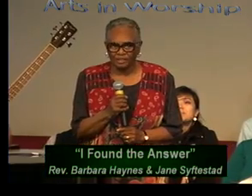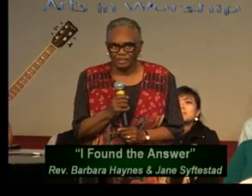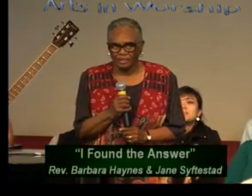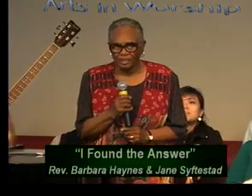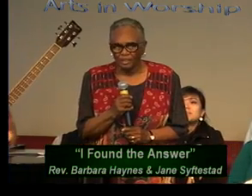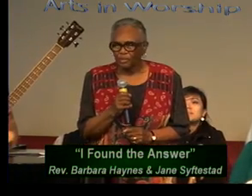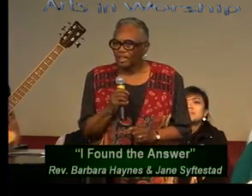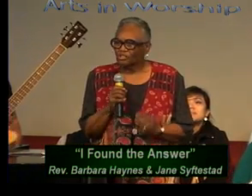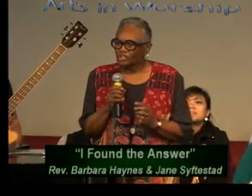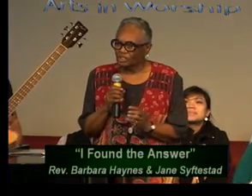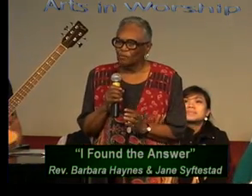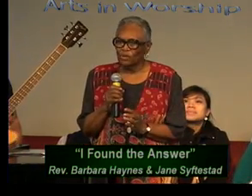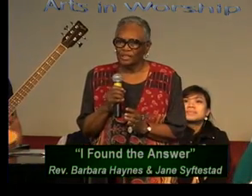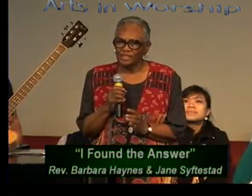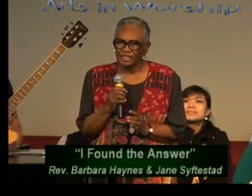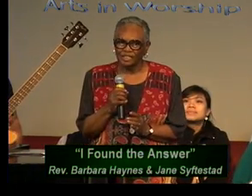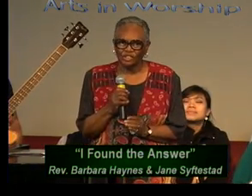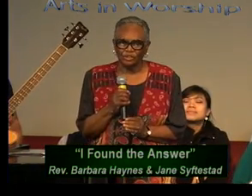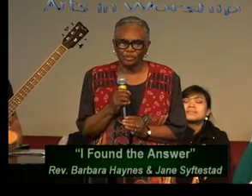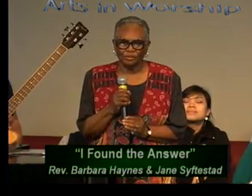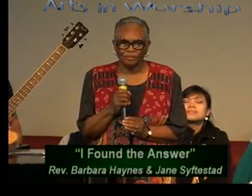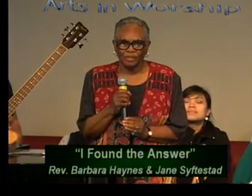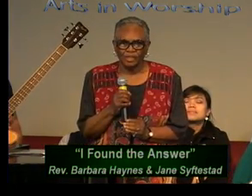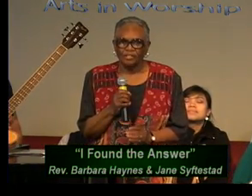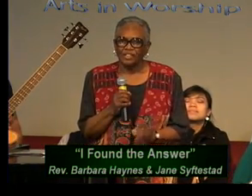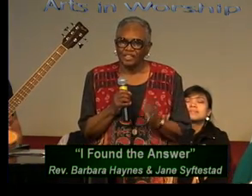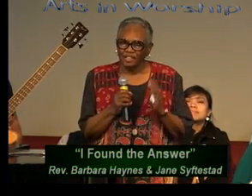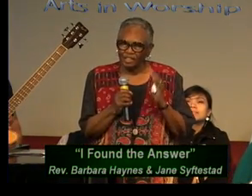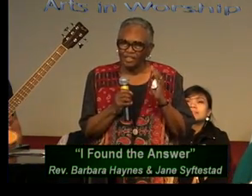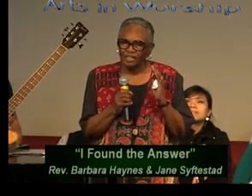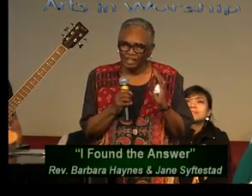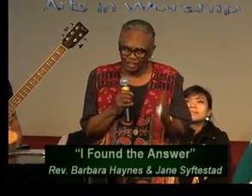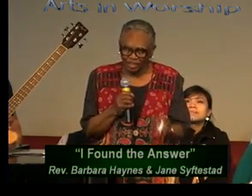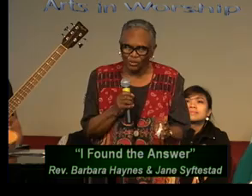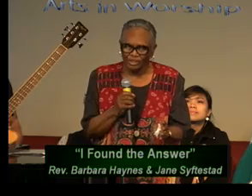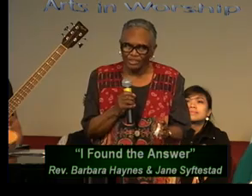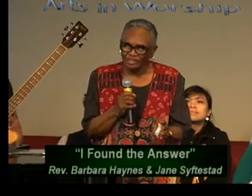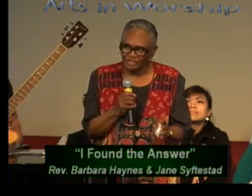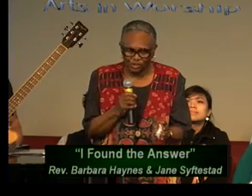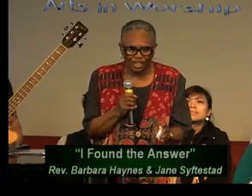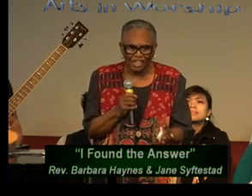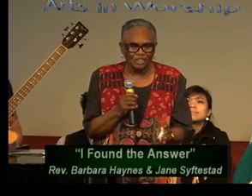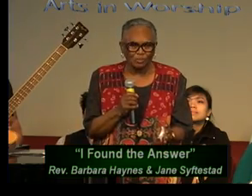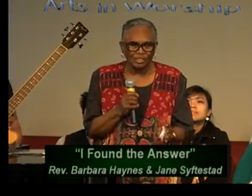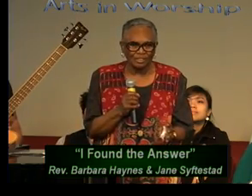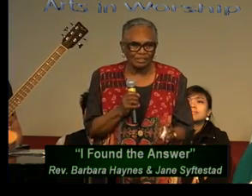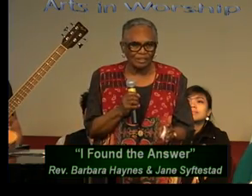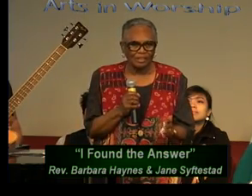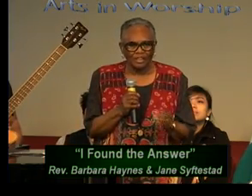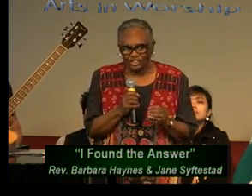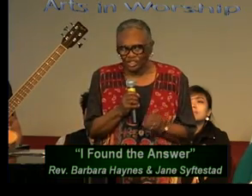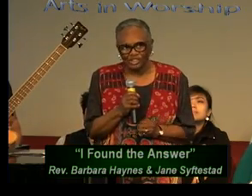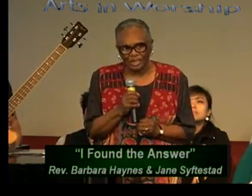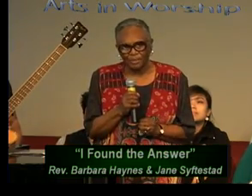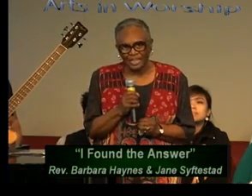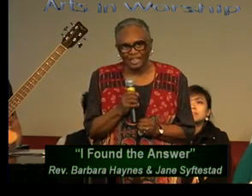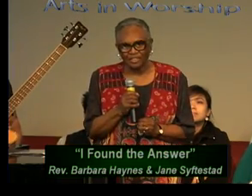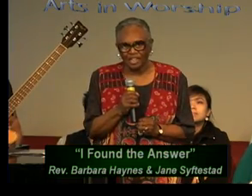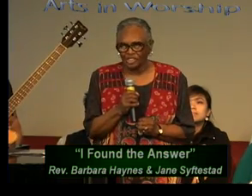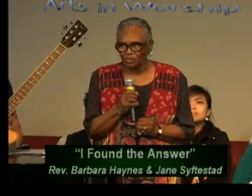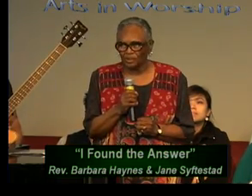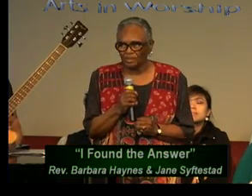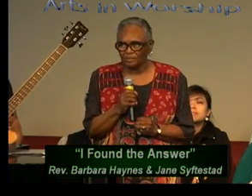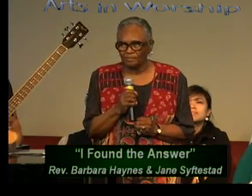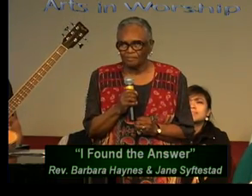friends without someone telling you they are going to the hospital or just coming out